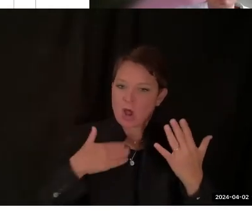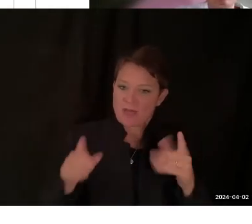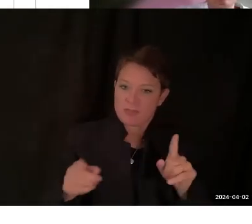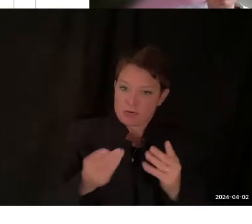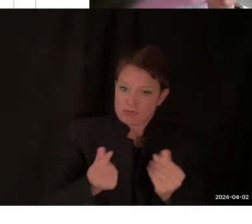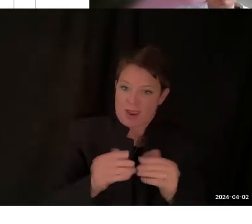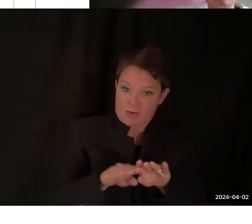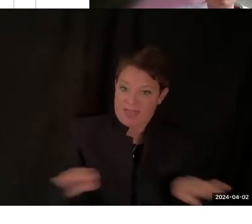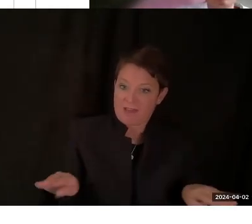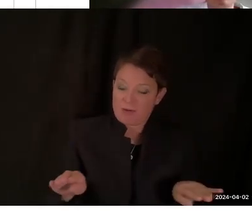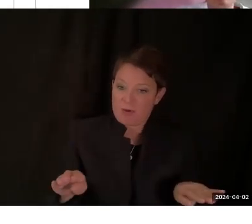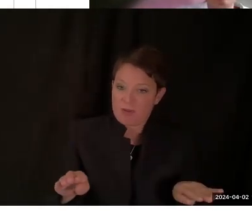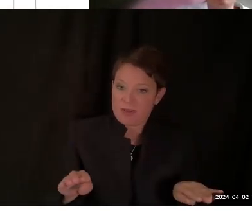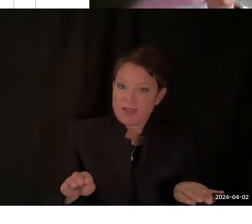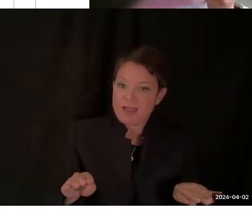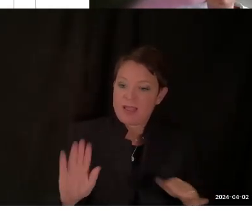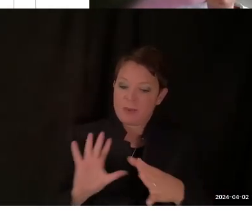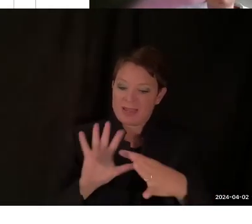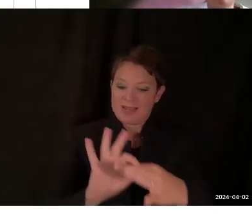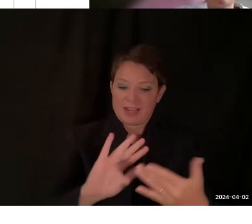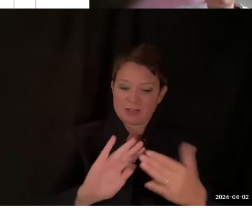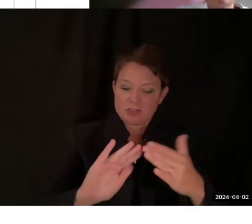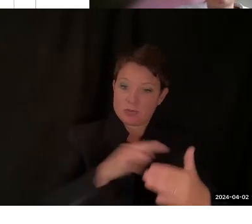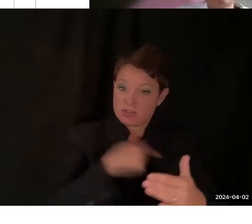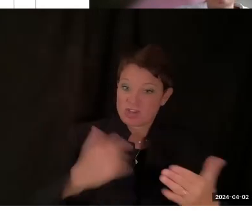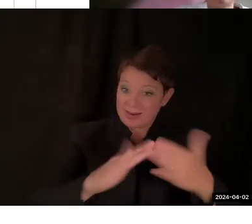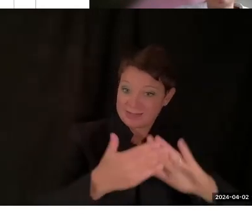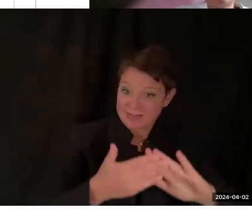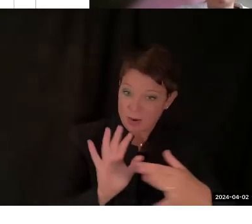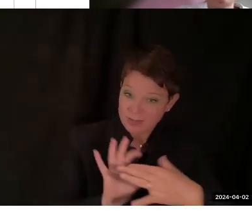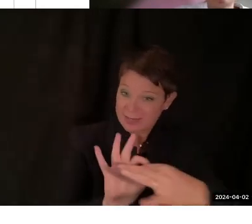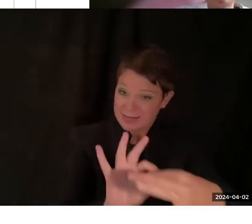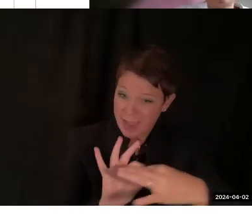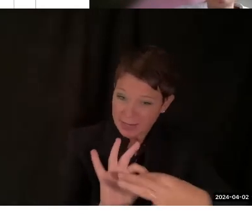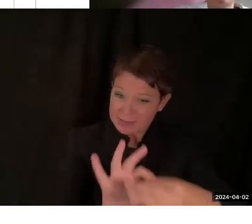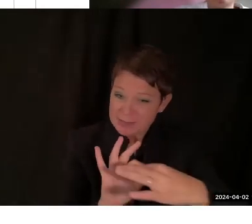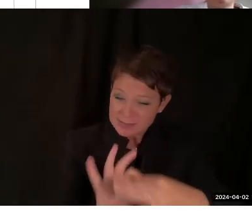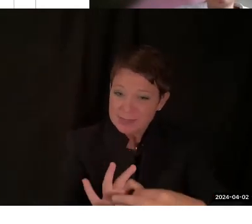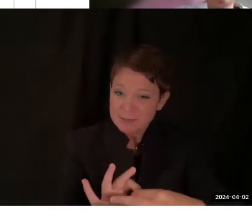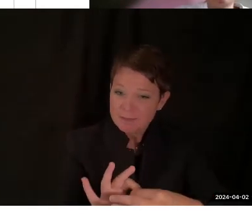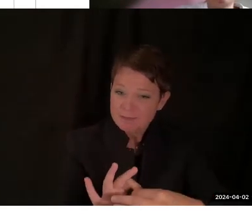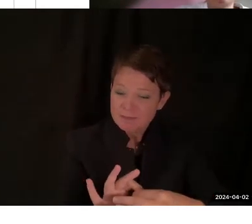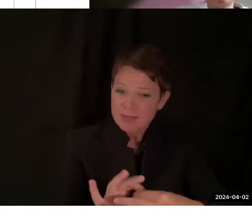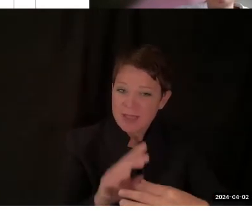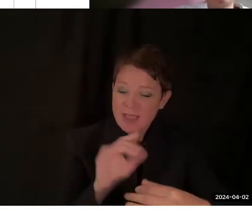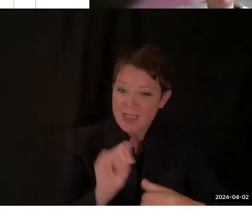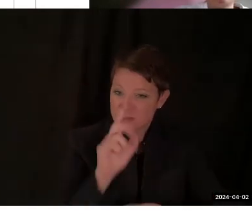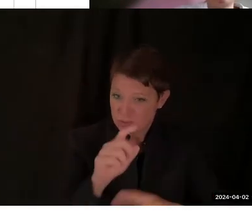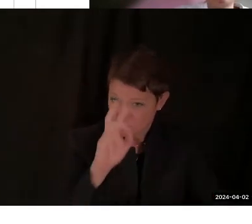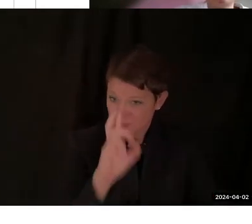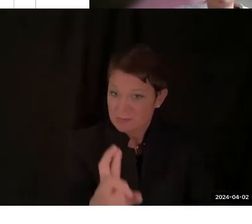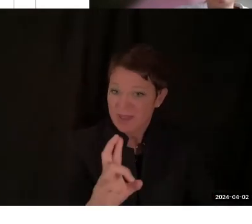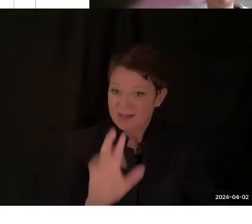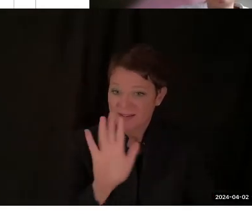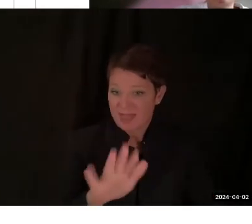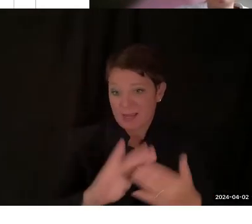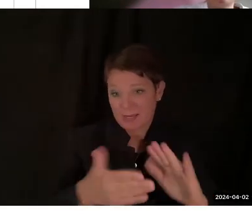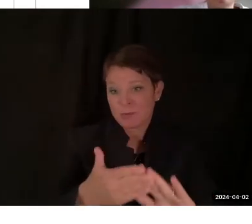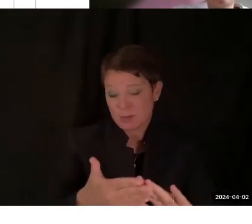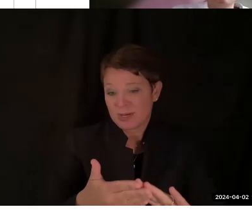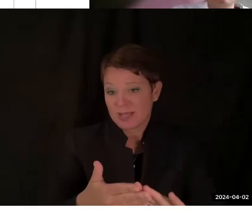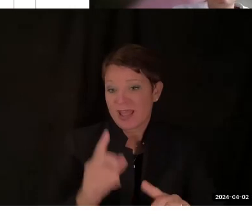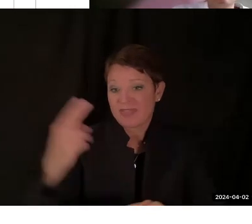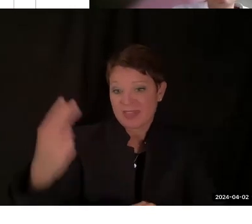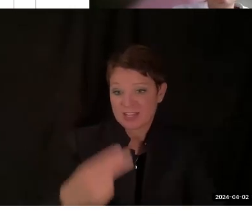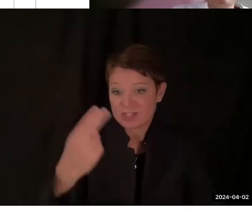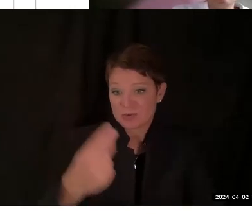that we can connect to Chinatown, you know, sort of the way that it should respect the Chinatown community and the